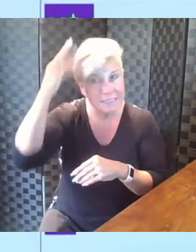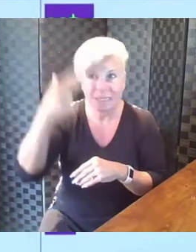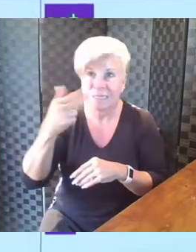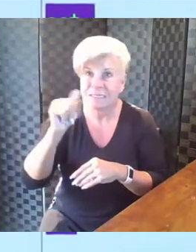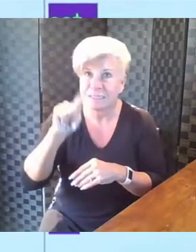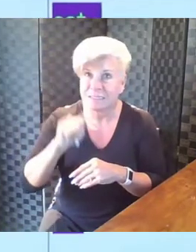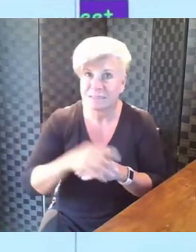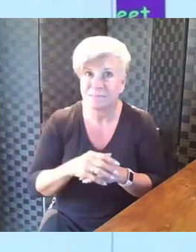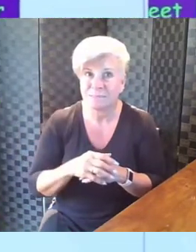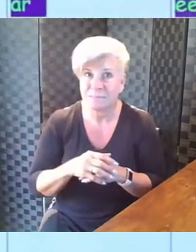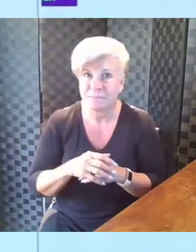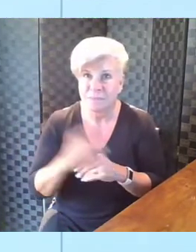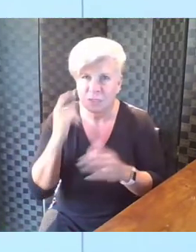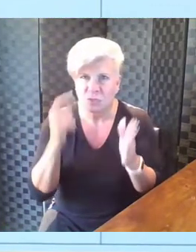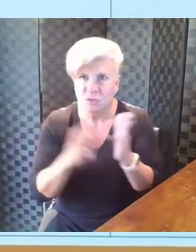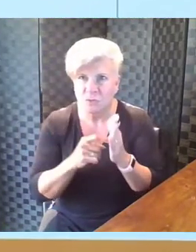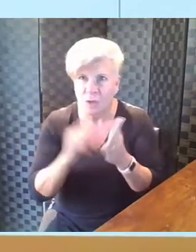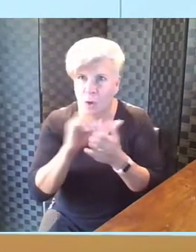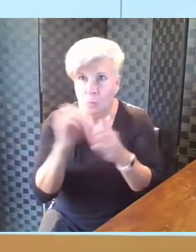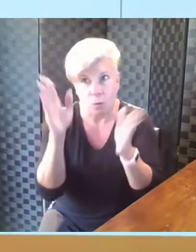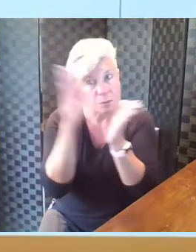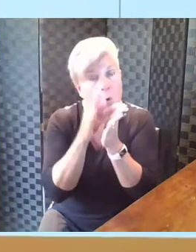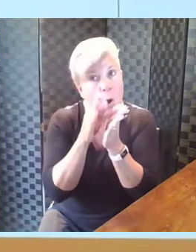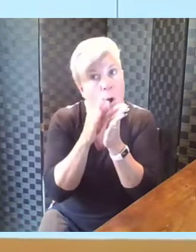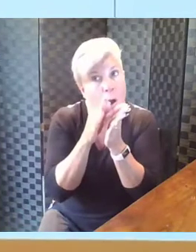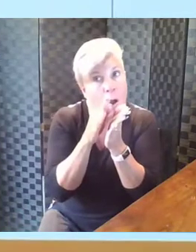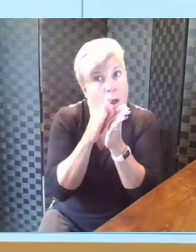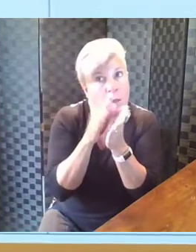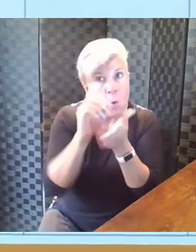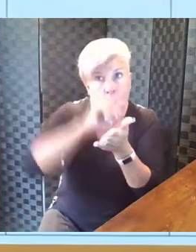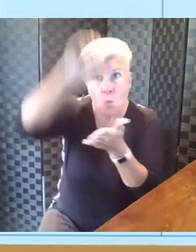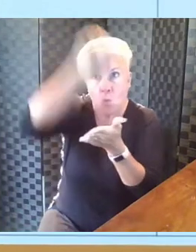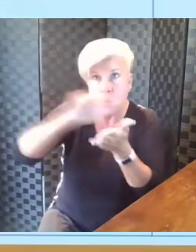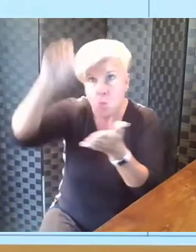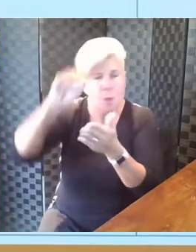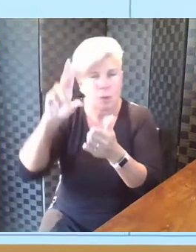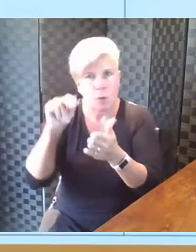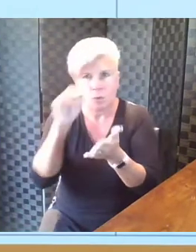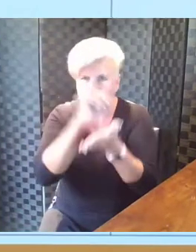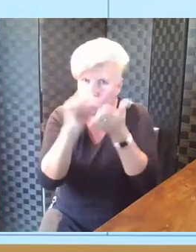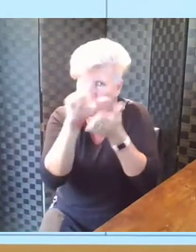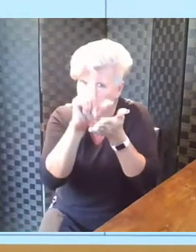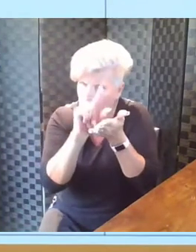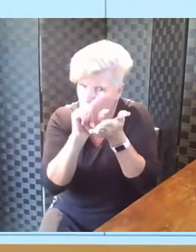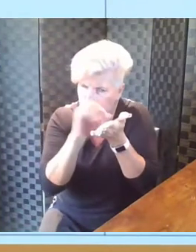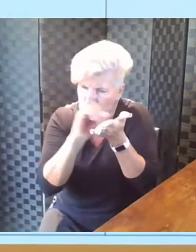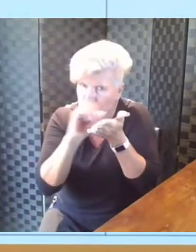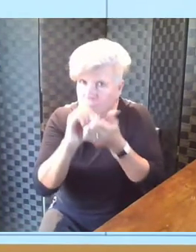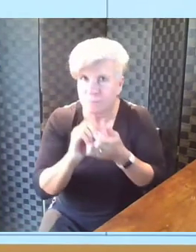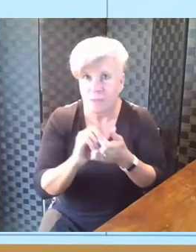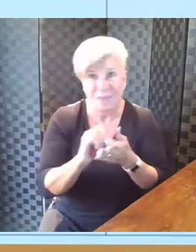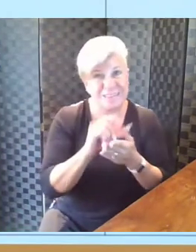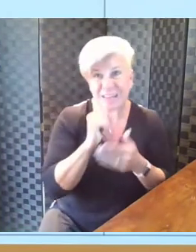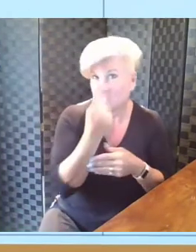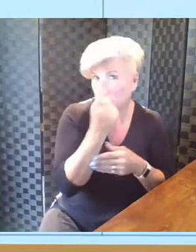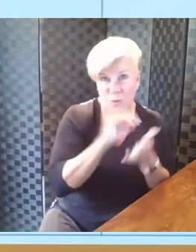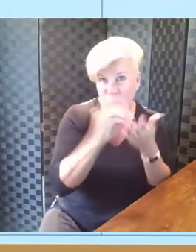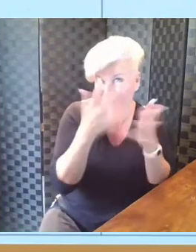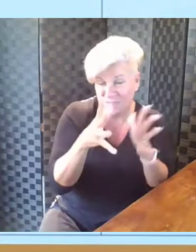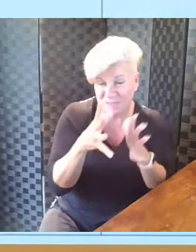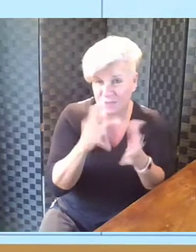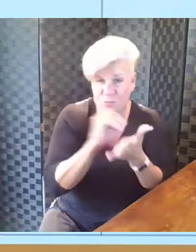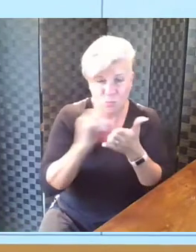hat. Did you notice I had to write small to fit in that box? Did you notice I had to keep going? I didn't just write one word and say, I'm done. I like to